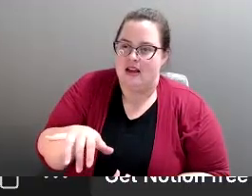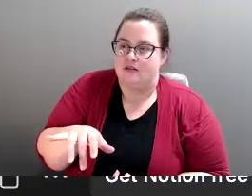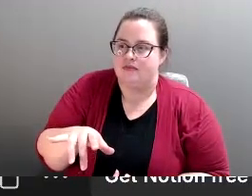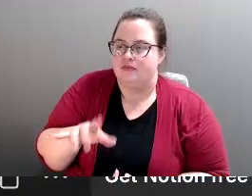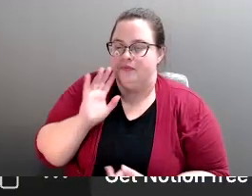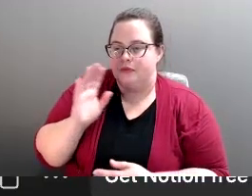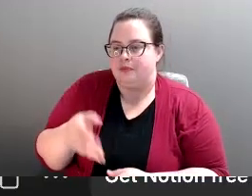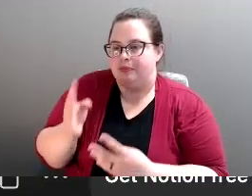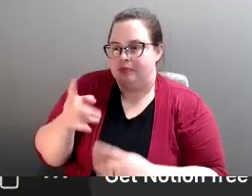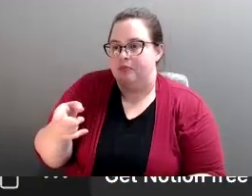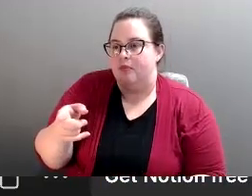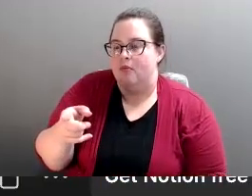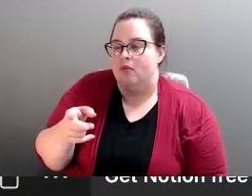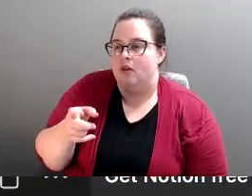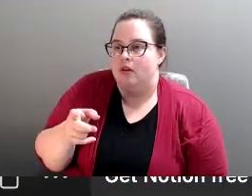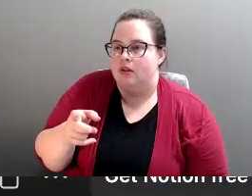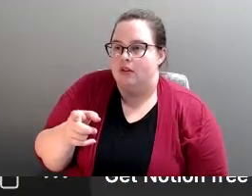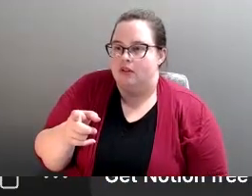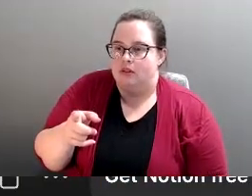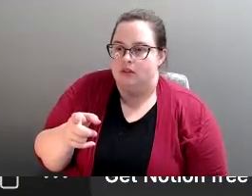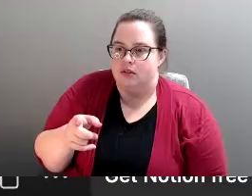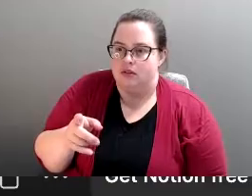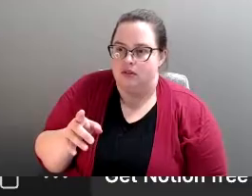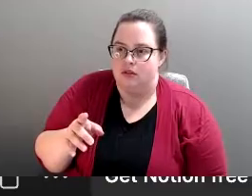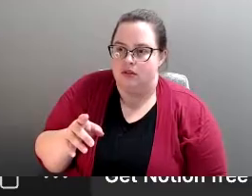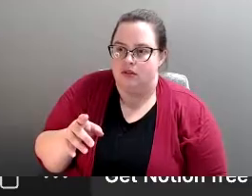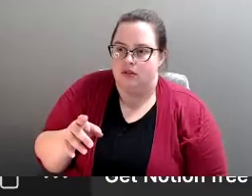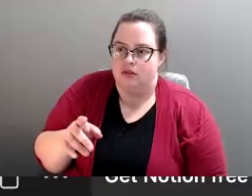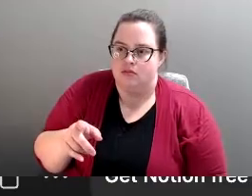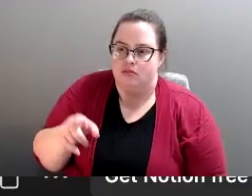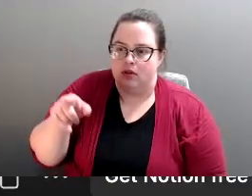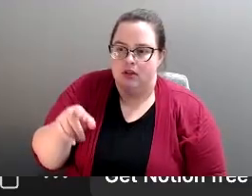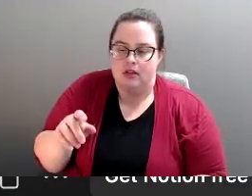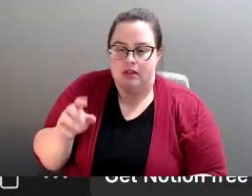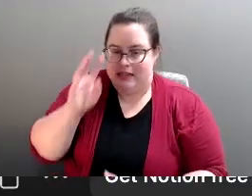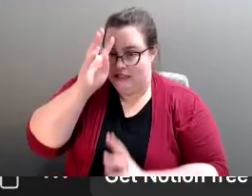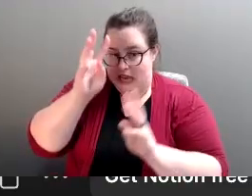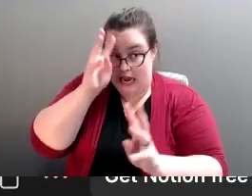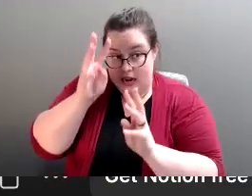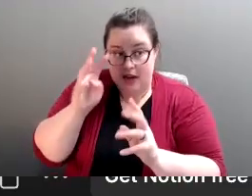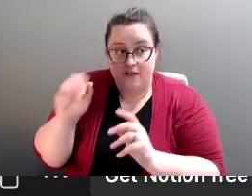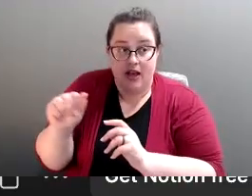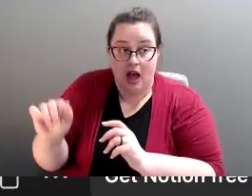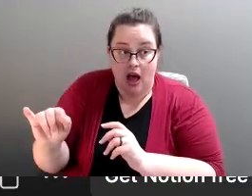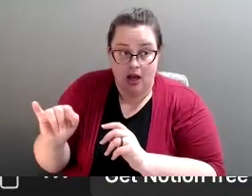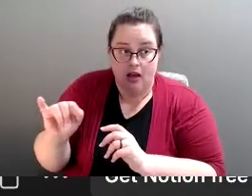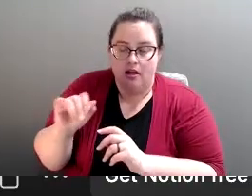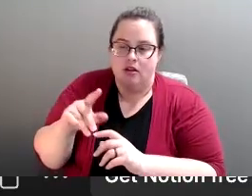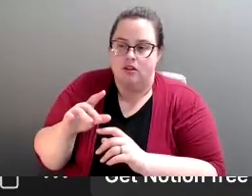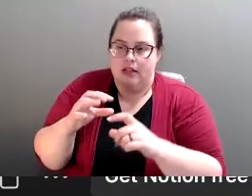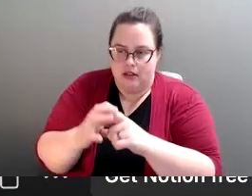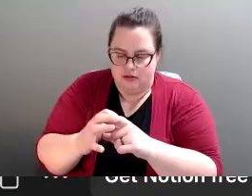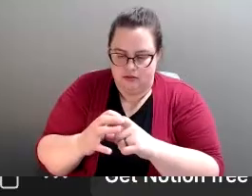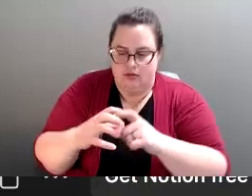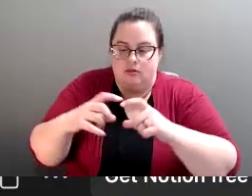up. Like when I look at, and by the way, if you kind of want to Gen AI, generative AI is just a subset of